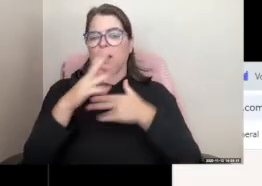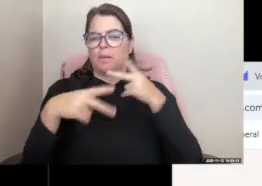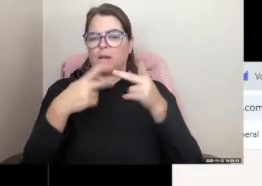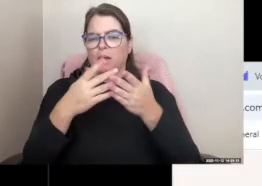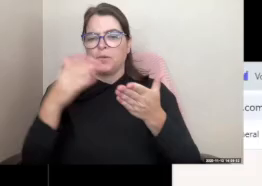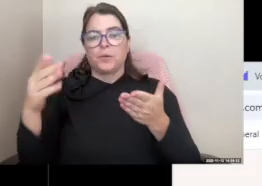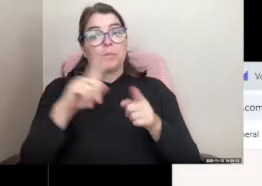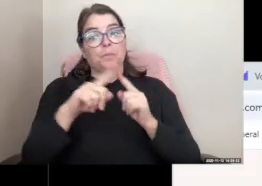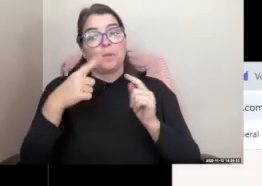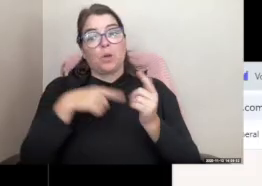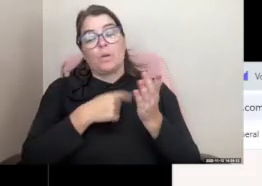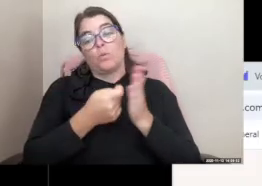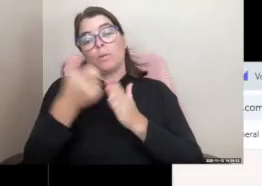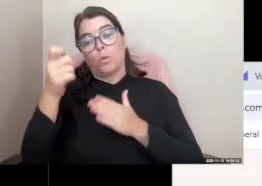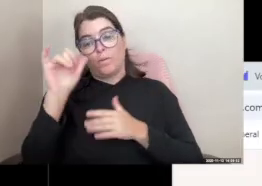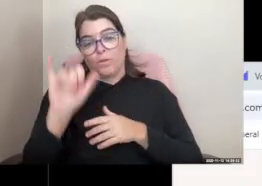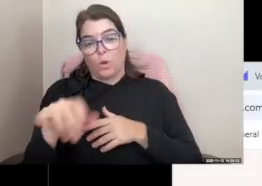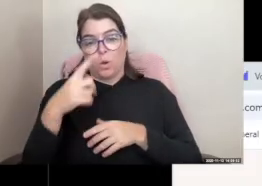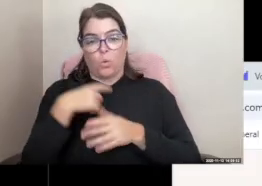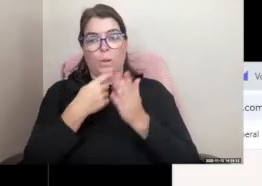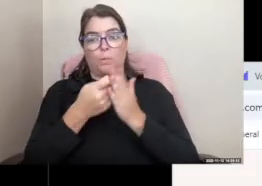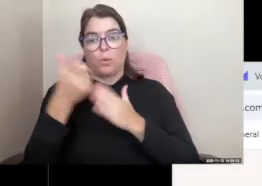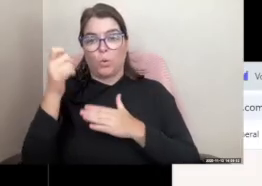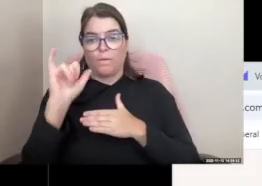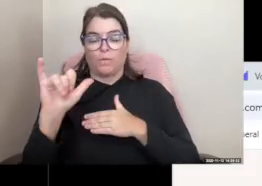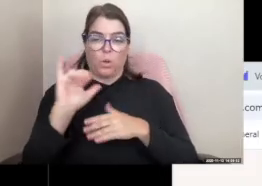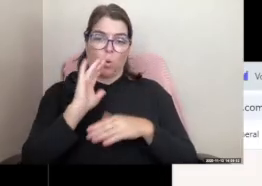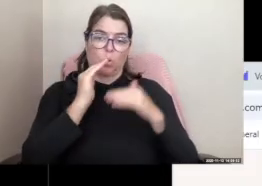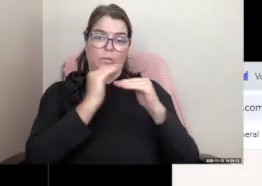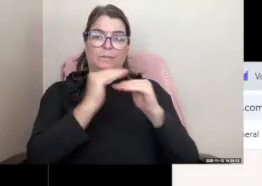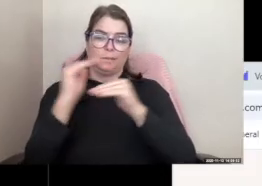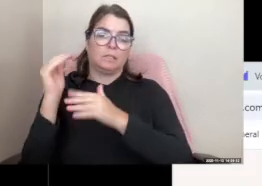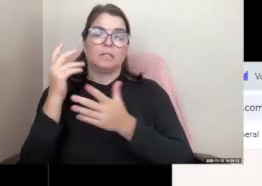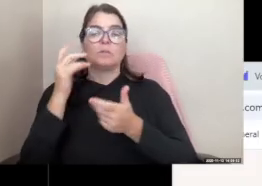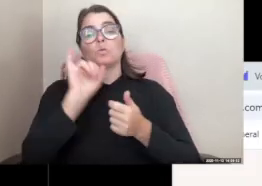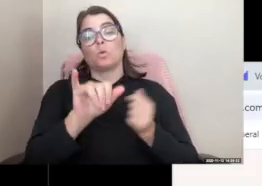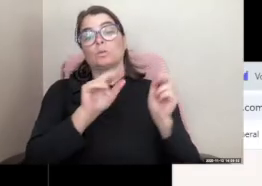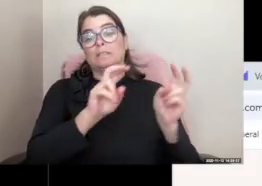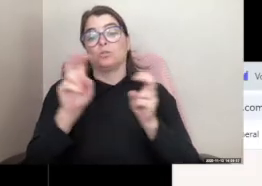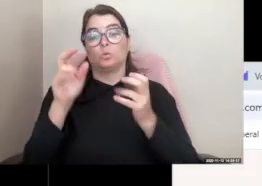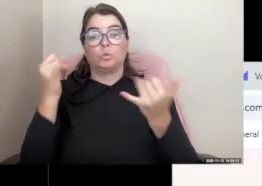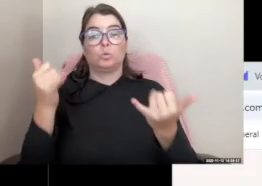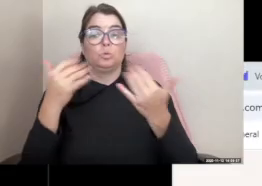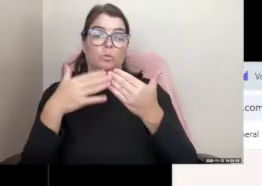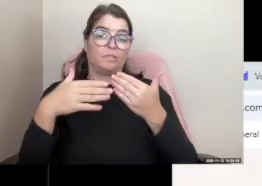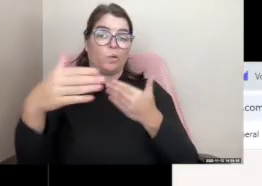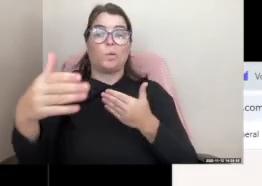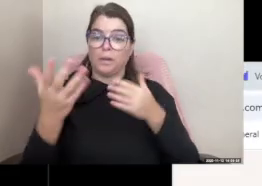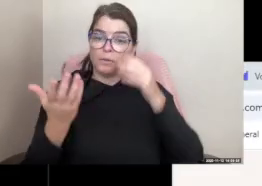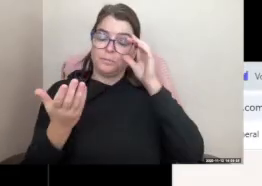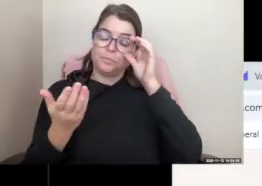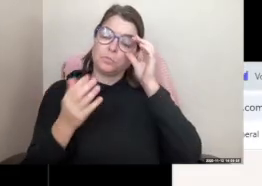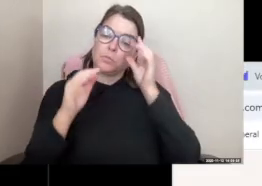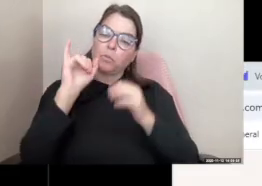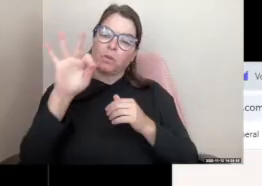at managing that topic of equity, making sure that those that have the least amount of resources would always